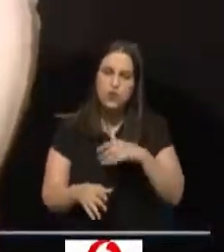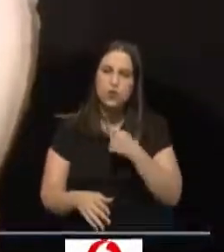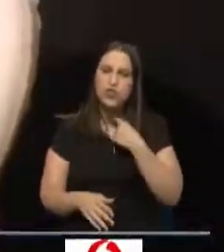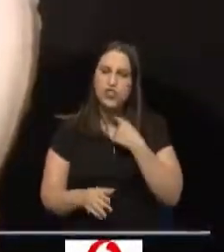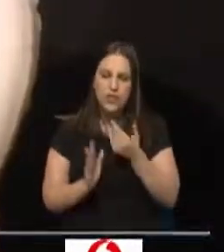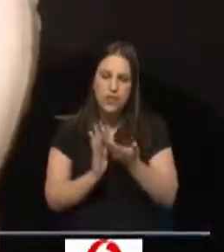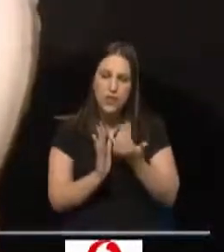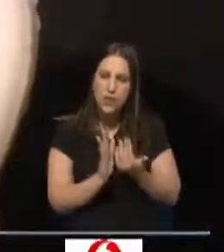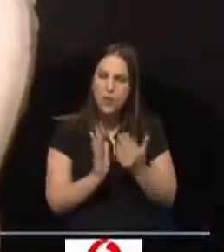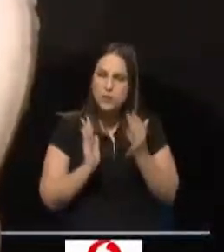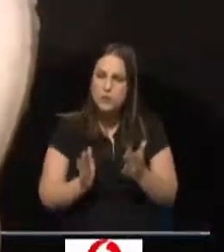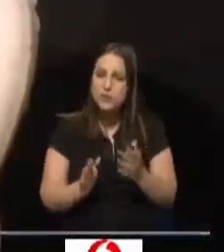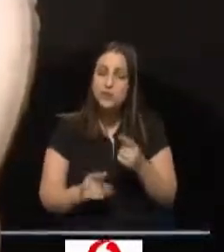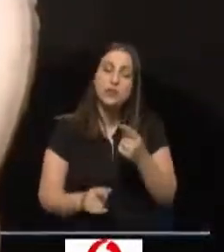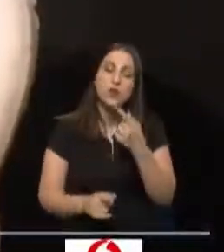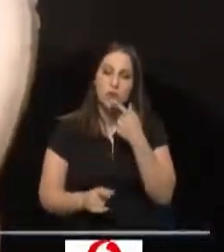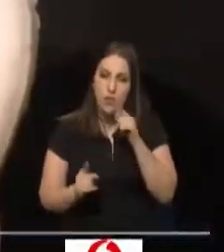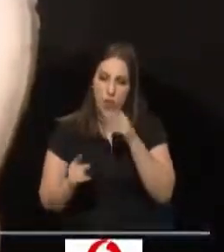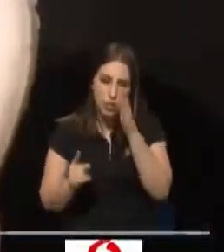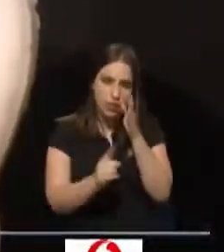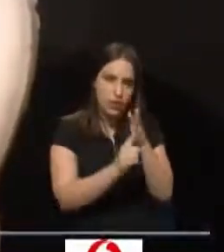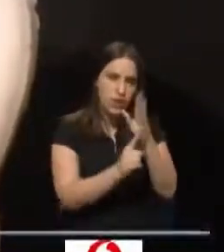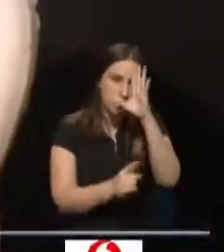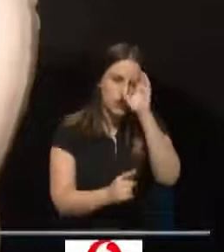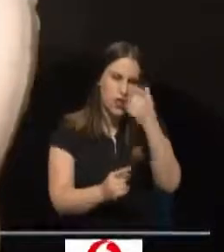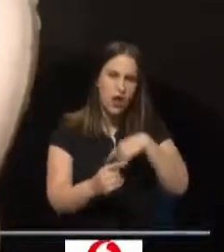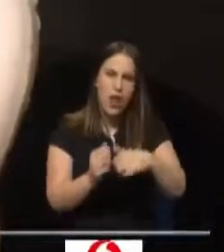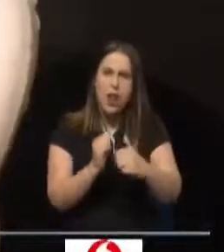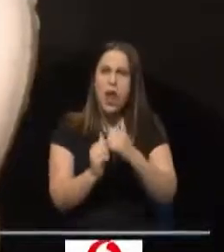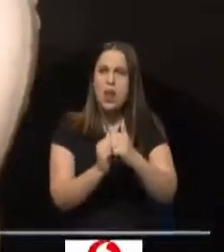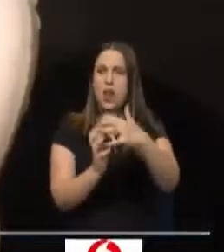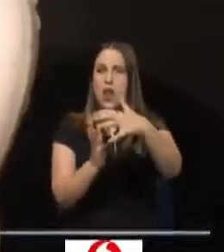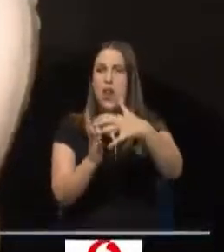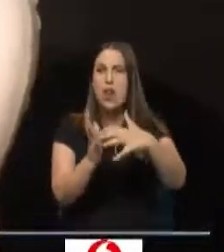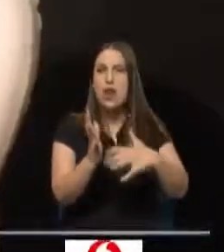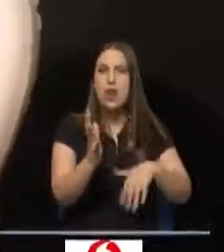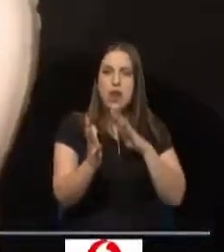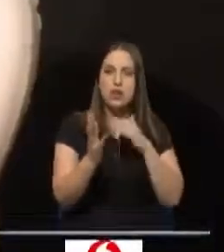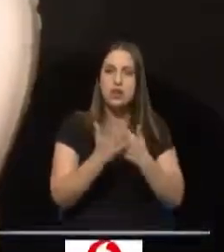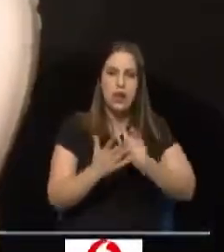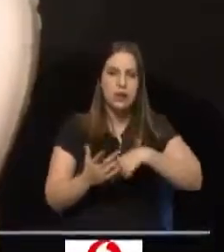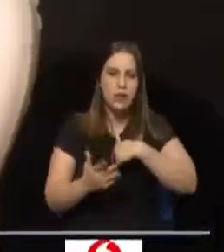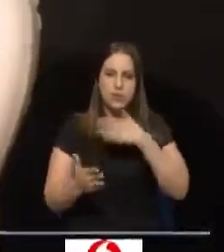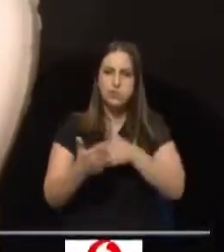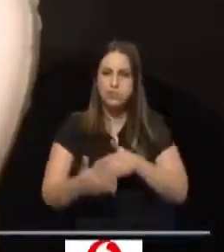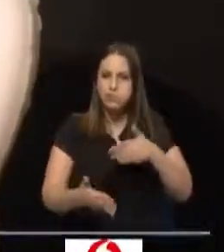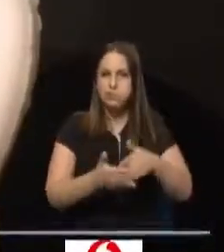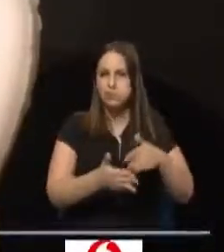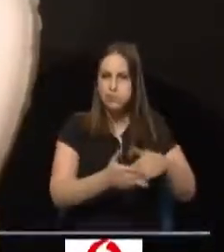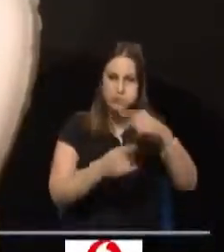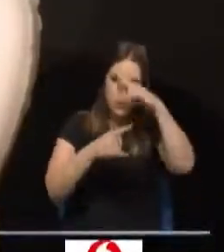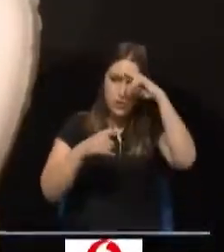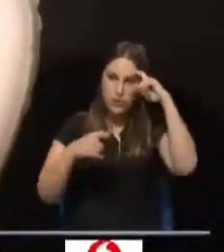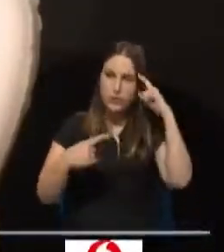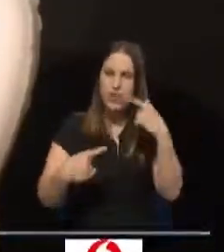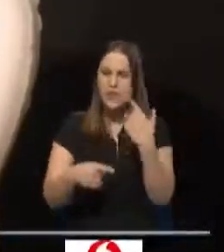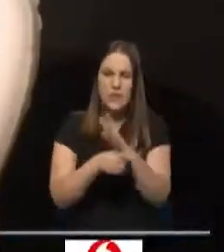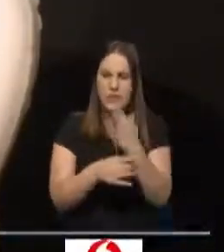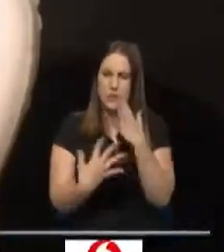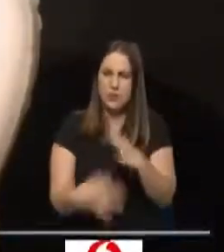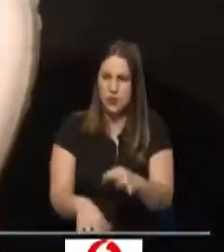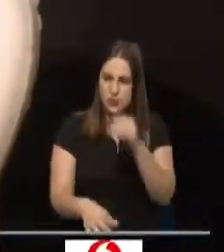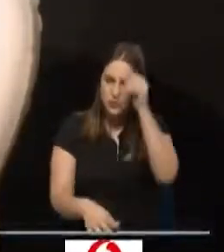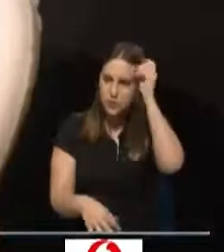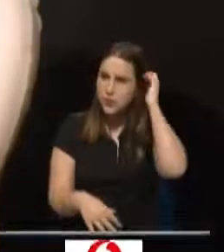do our best to make it there. We have to overcome all the stumbling blocks and